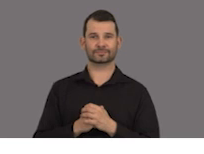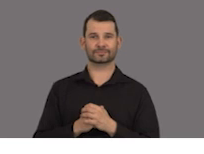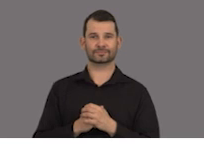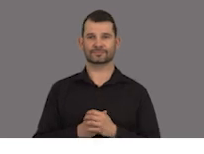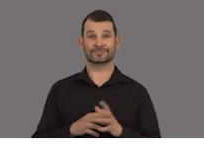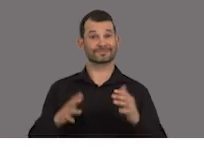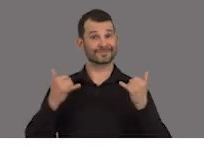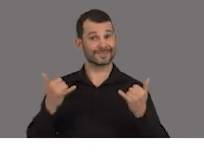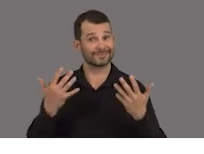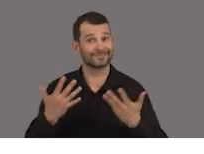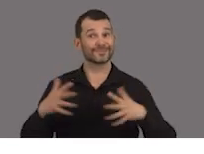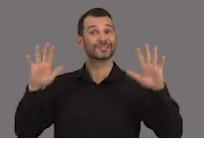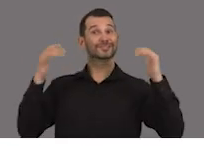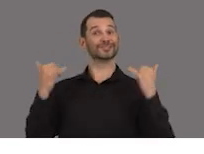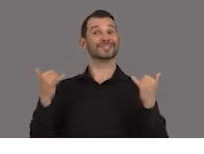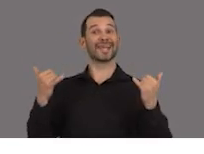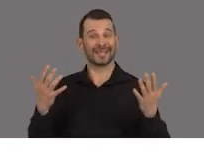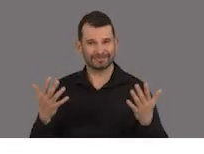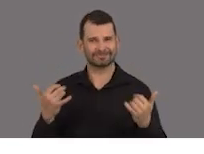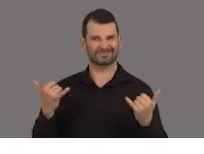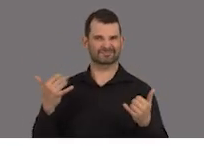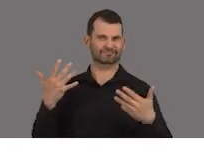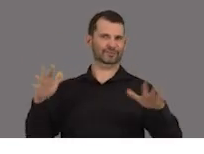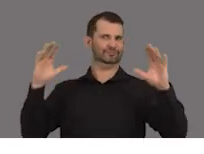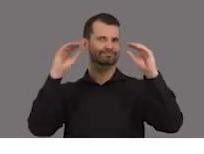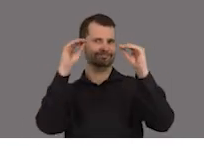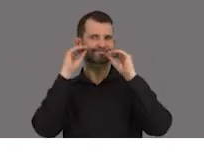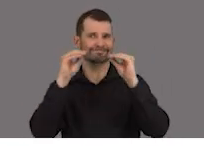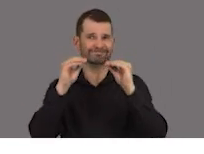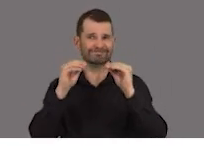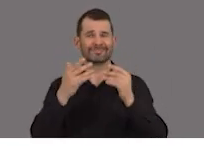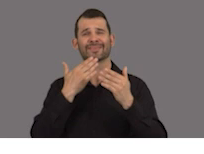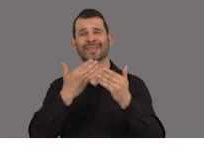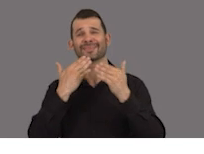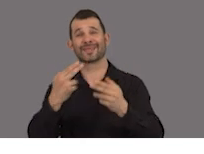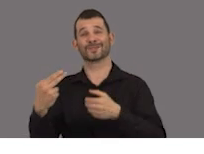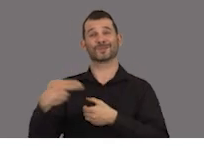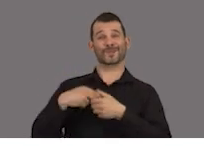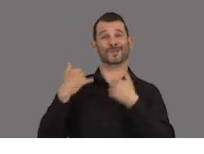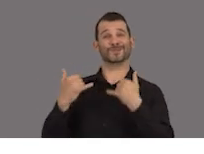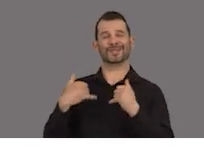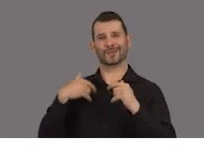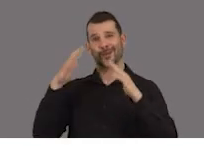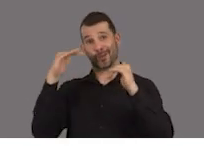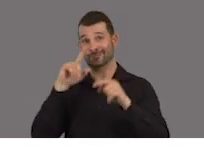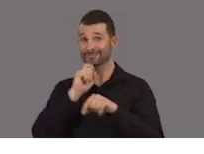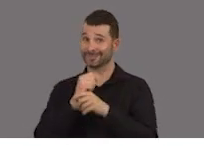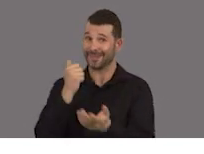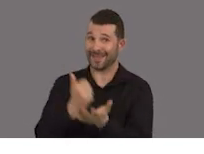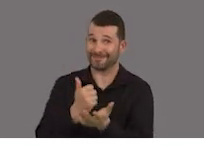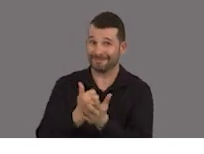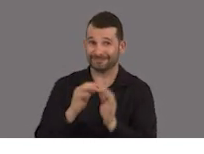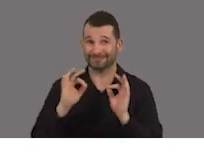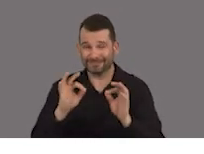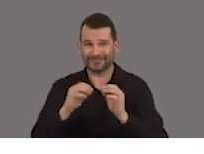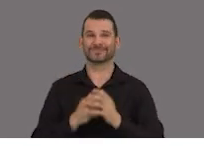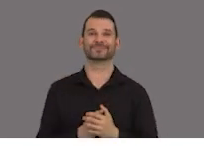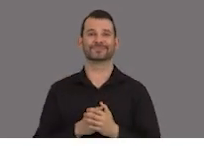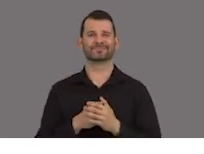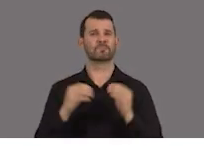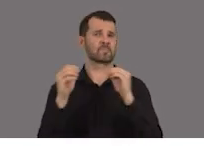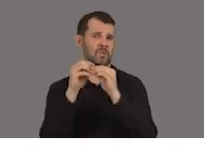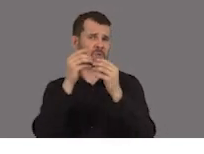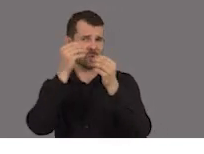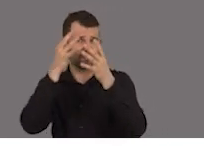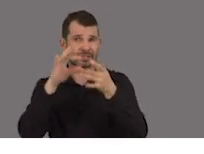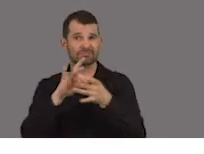And that's all for me. This is the end of our webinar. Thank you for joining us today. We hope it was helpful. For more